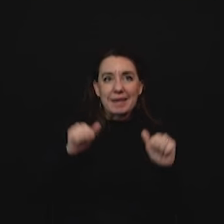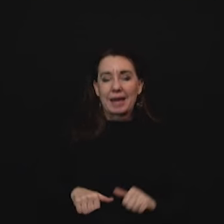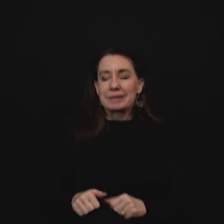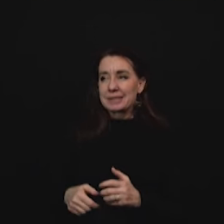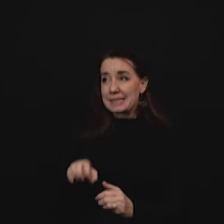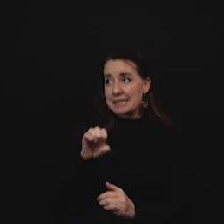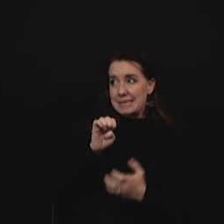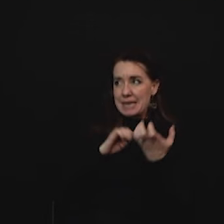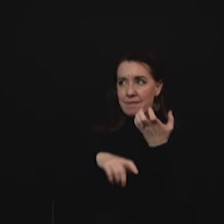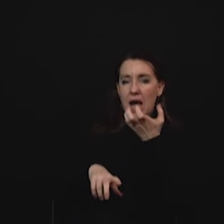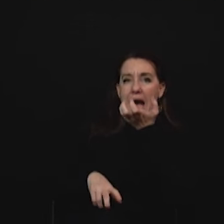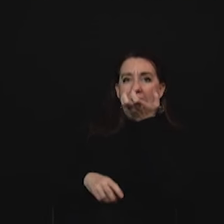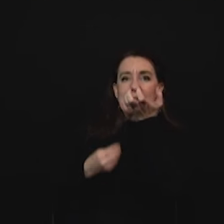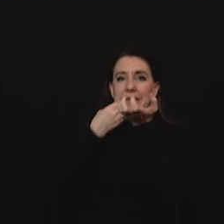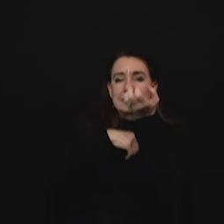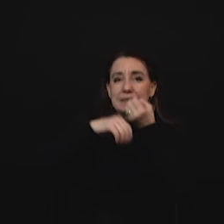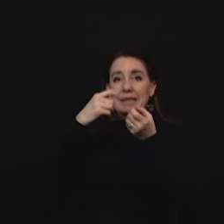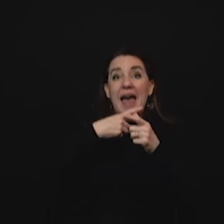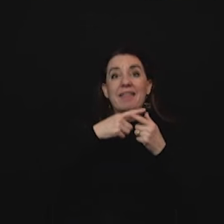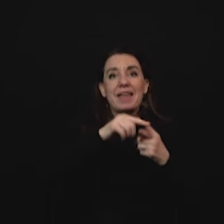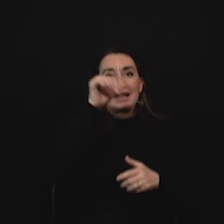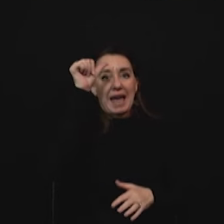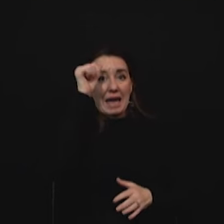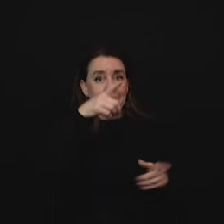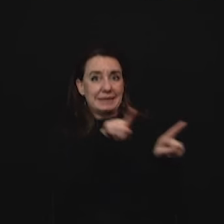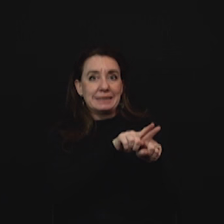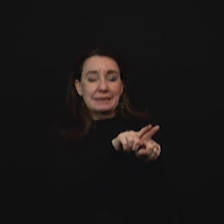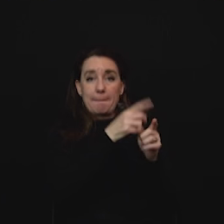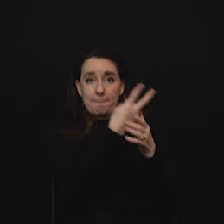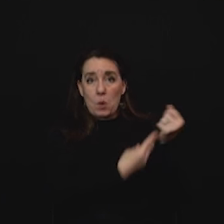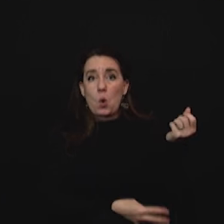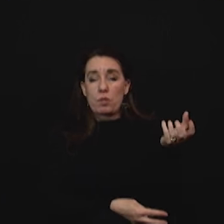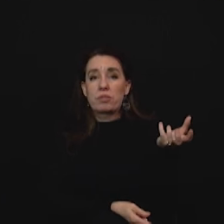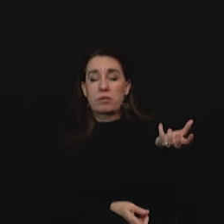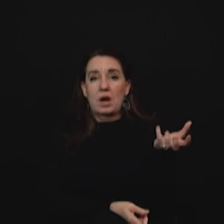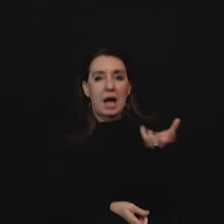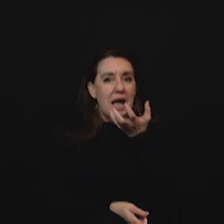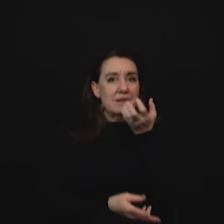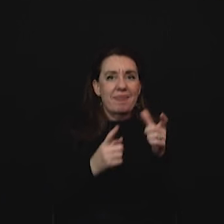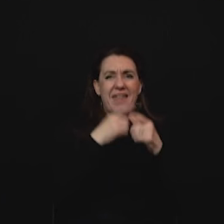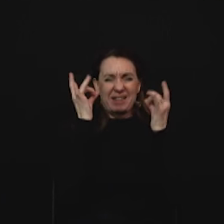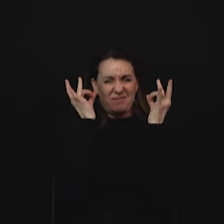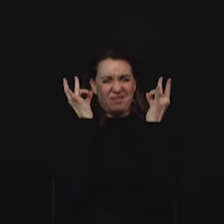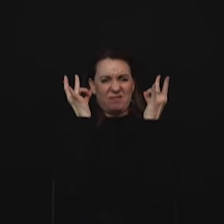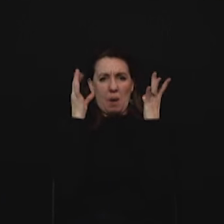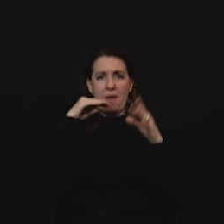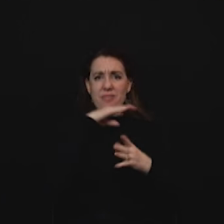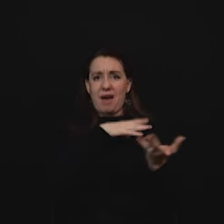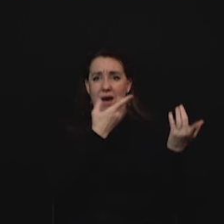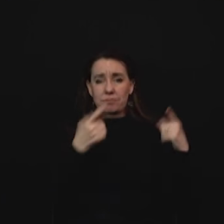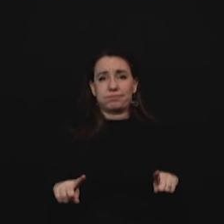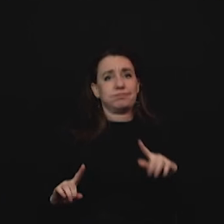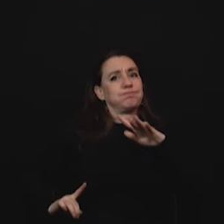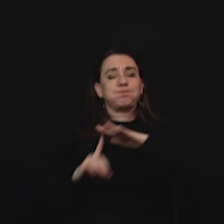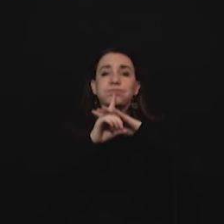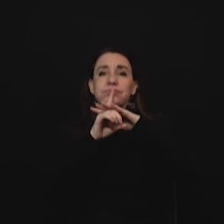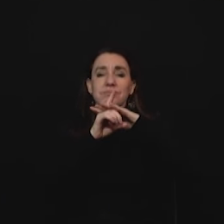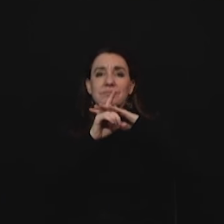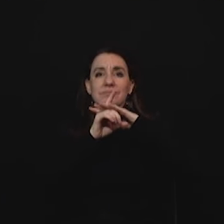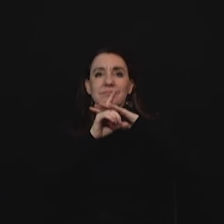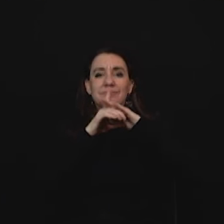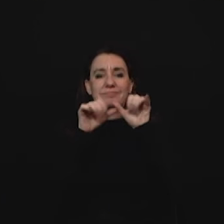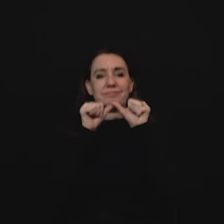picked the fruit and ate some, and Adam ate some too. And a terrible lie came into the world. It would never